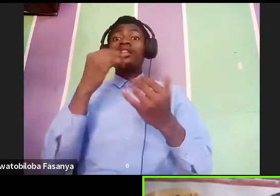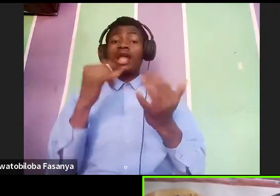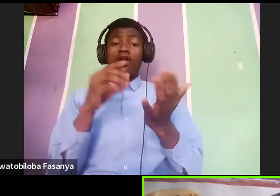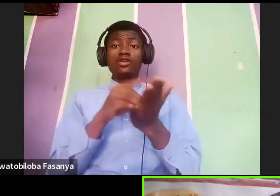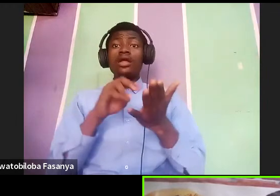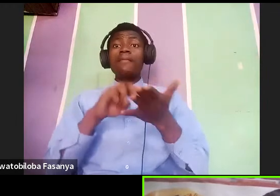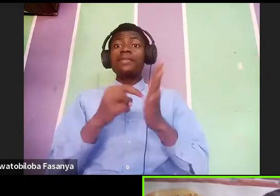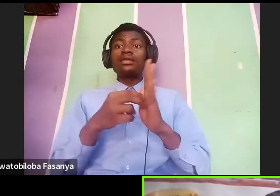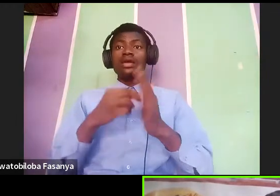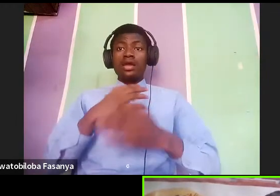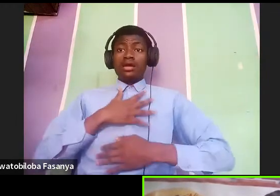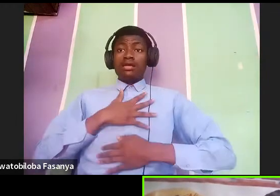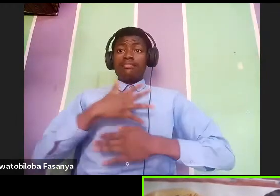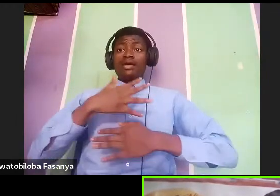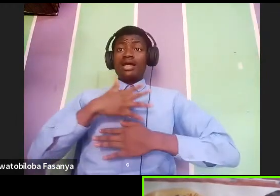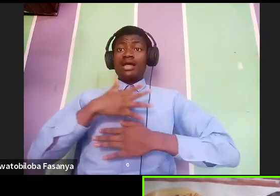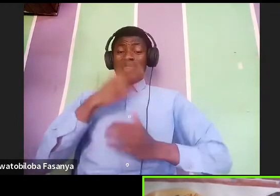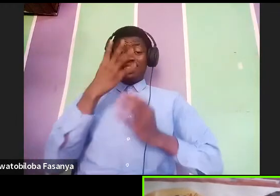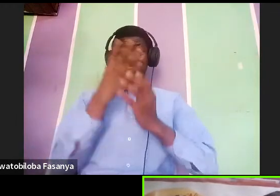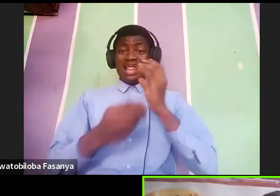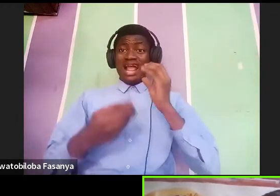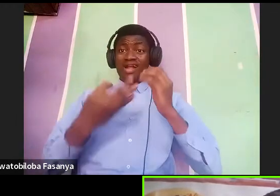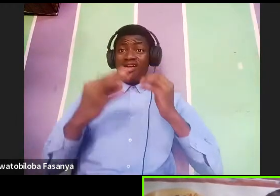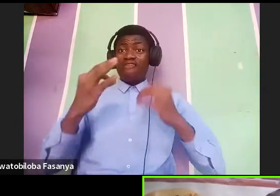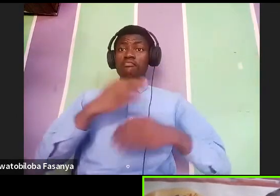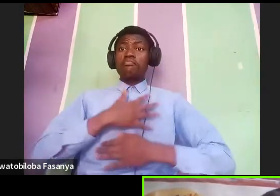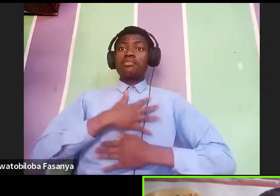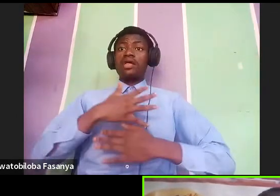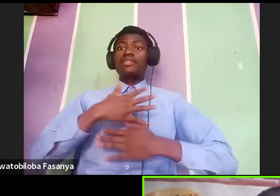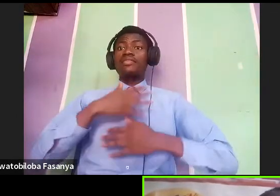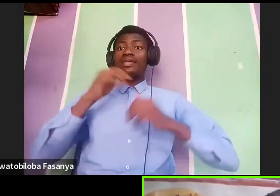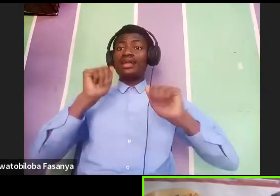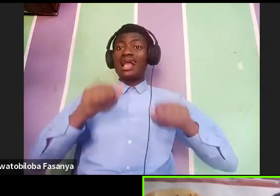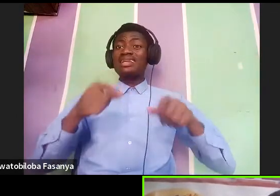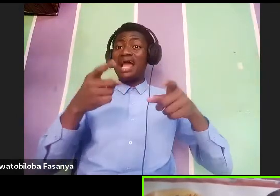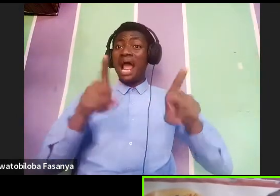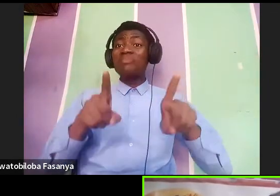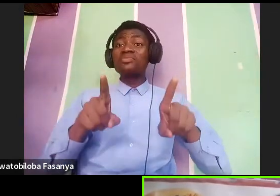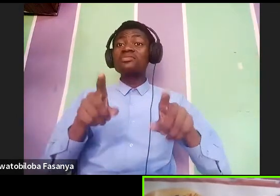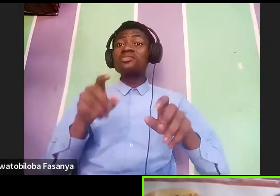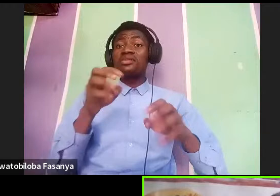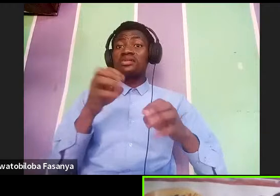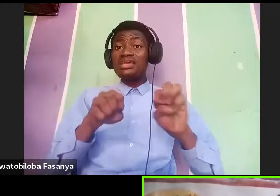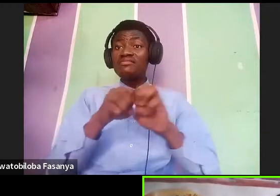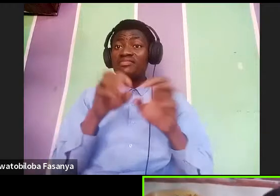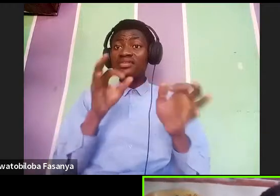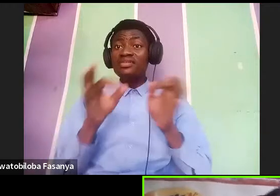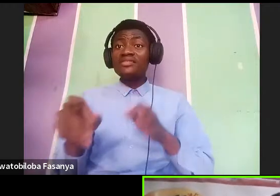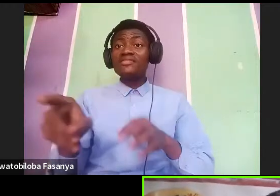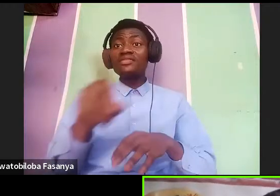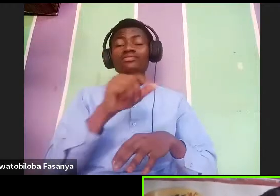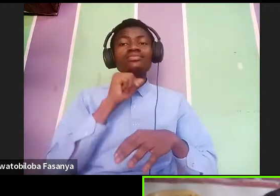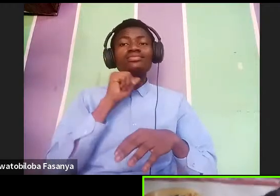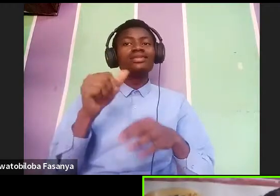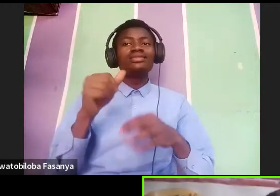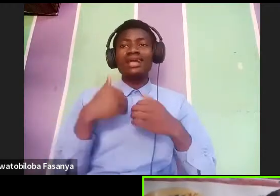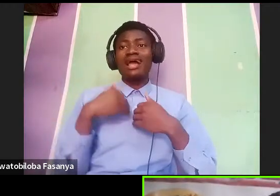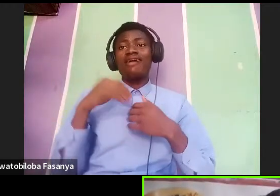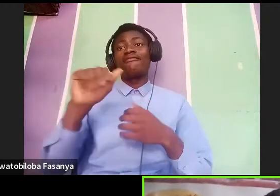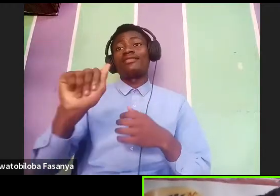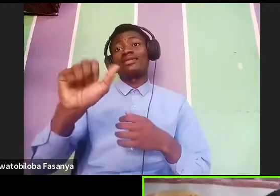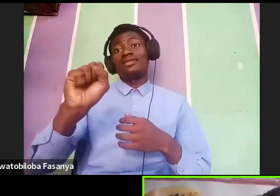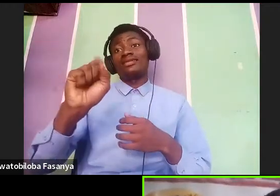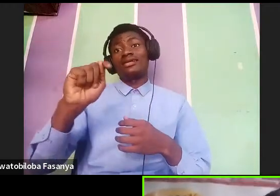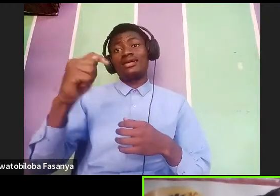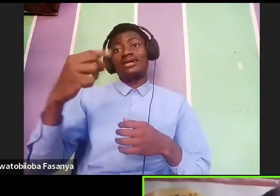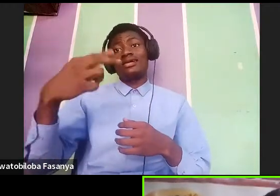patient. And when it happens, the best thing is, even if you are the one feeling breathless, quickly remove that tie, quickly undress so that you